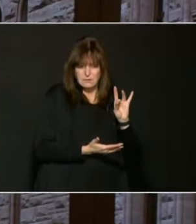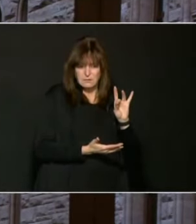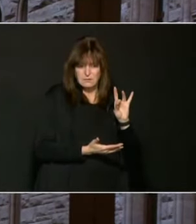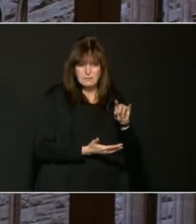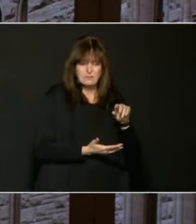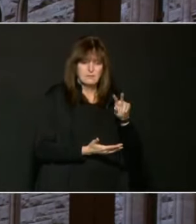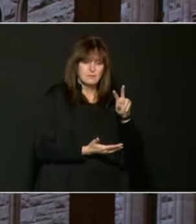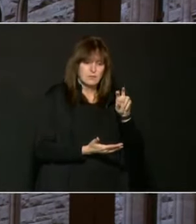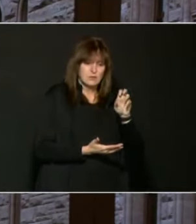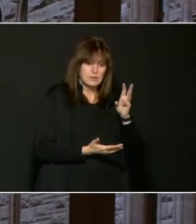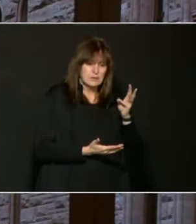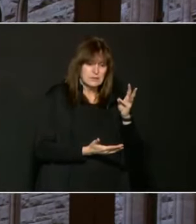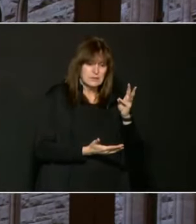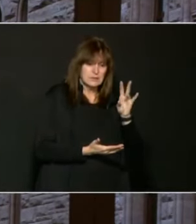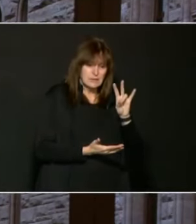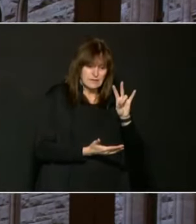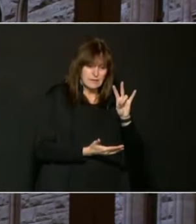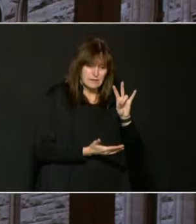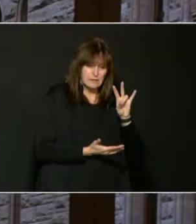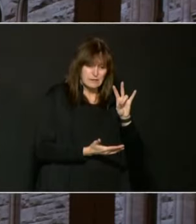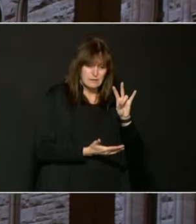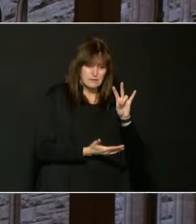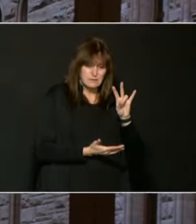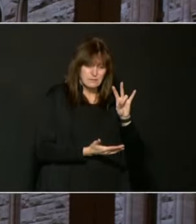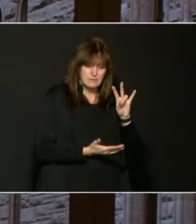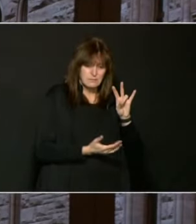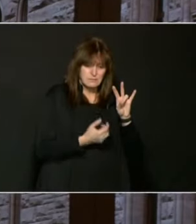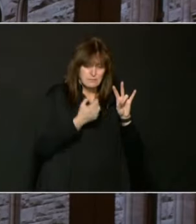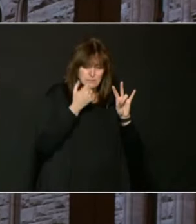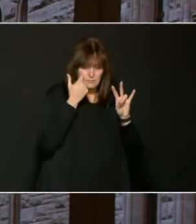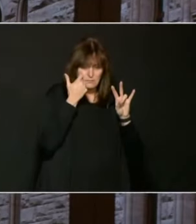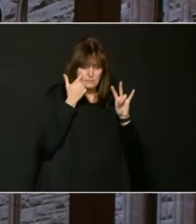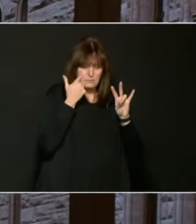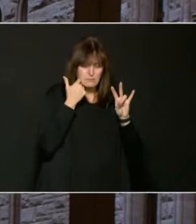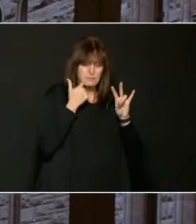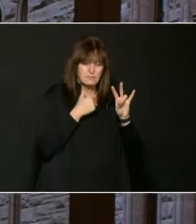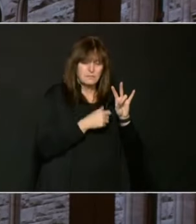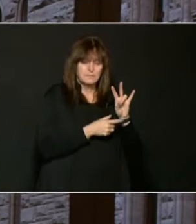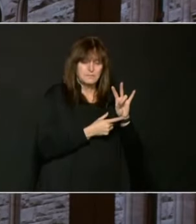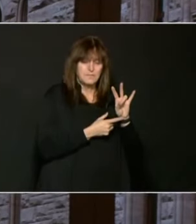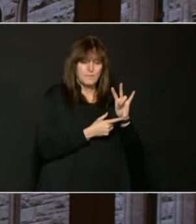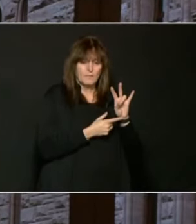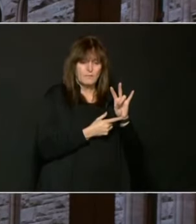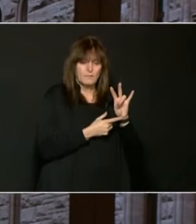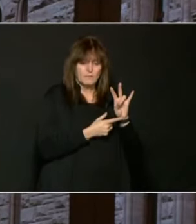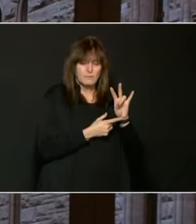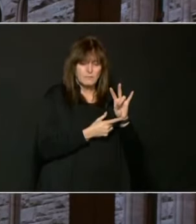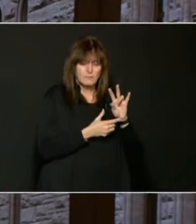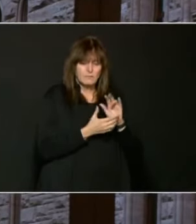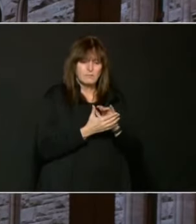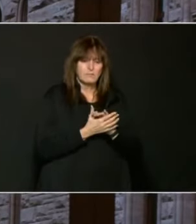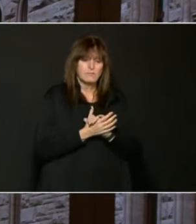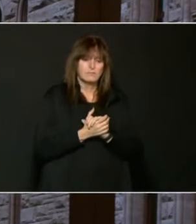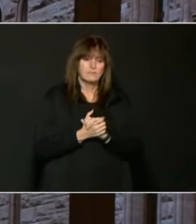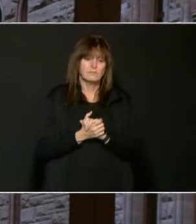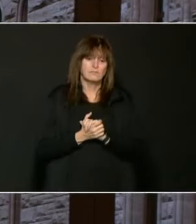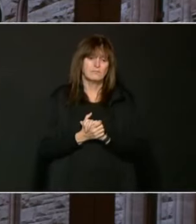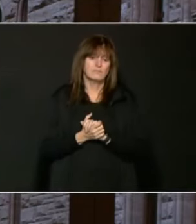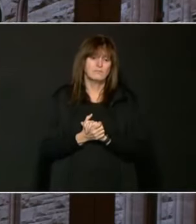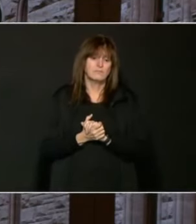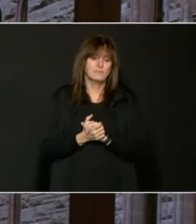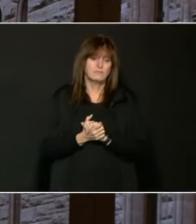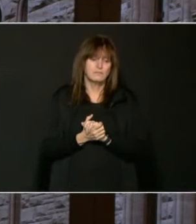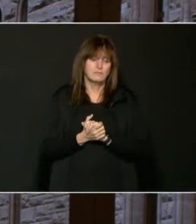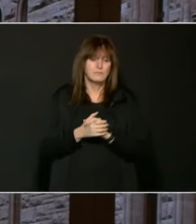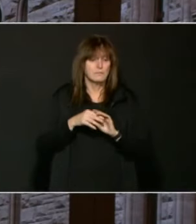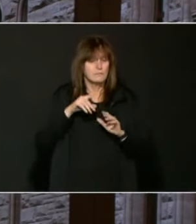some directions changing there as well. Our testing still is robust, especially in the middle of the week here, as we often see